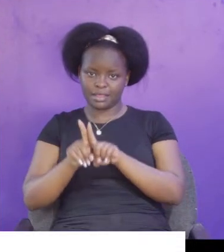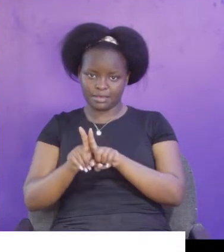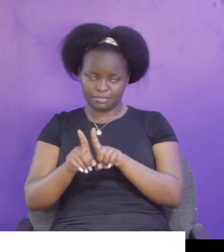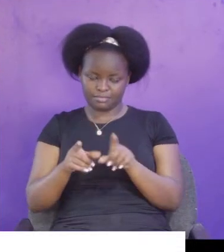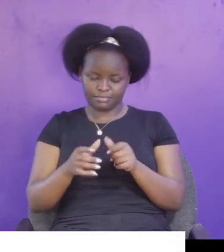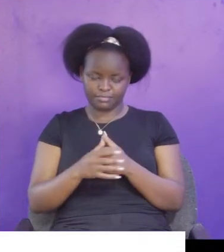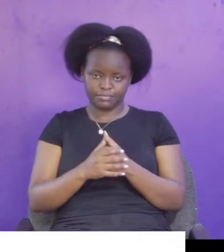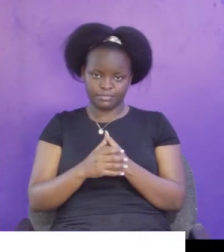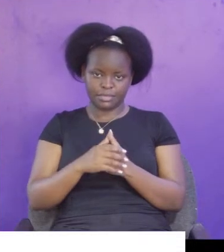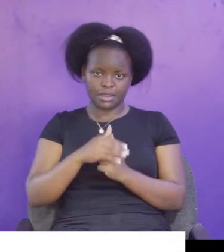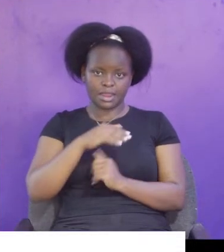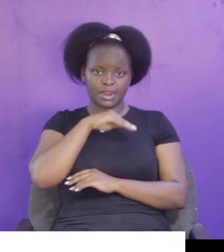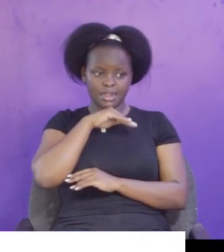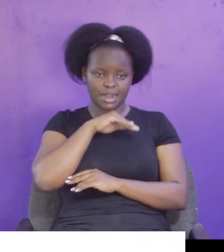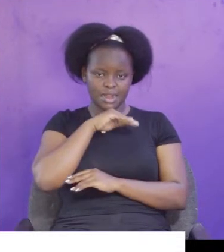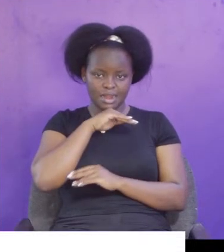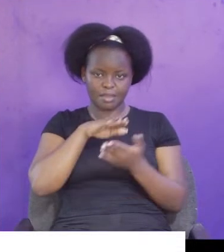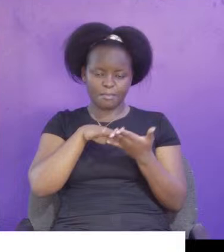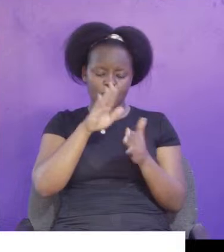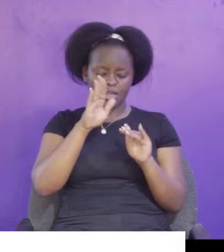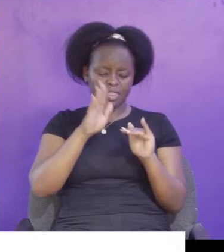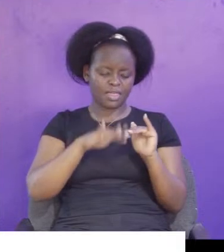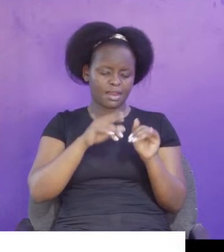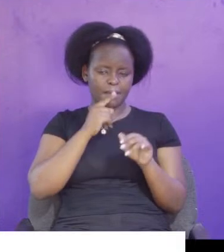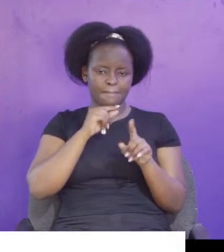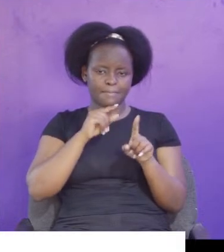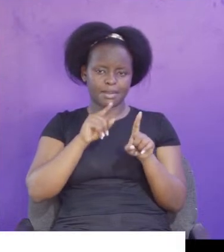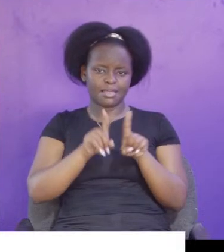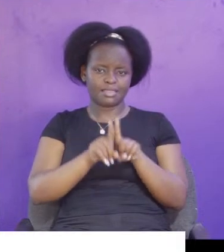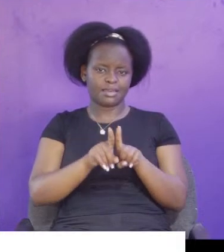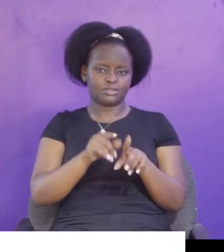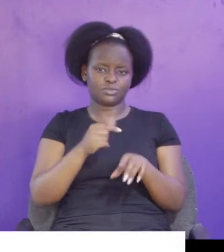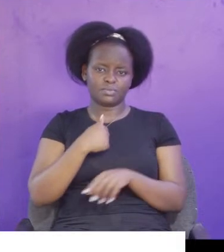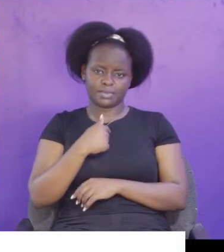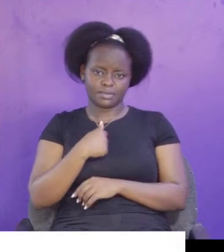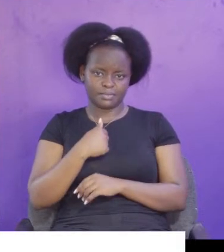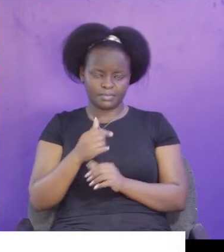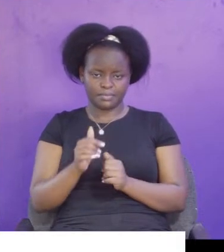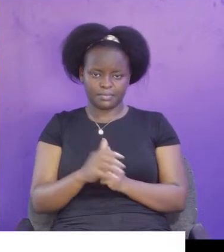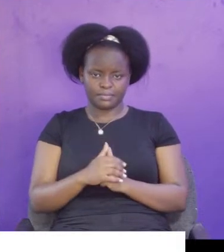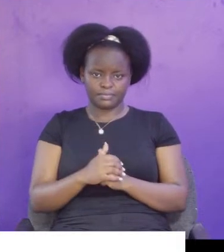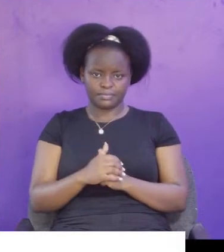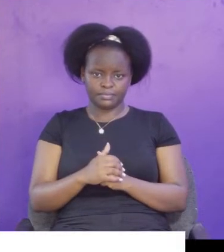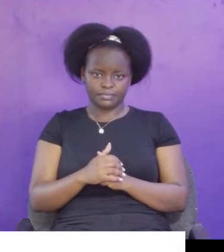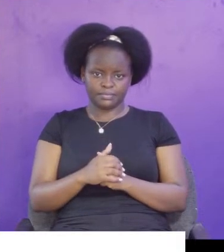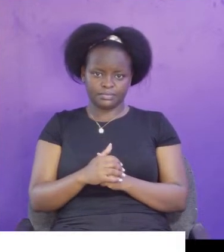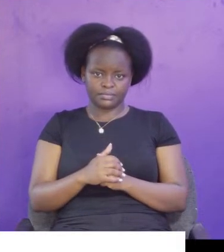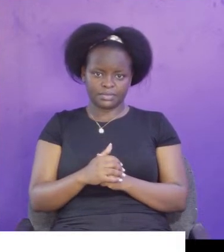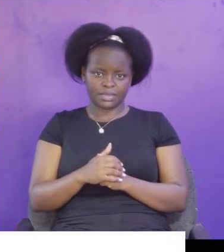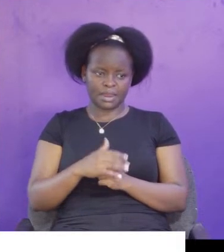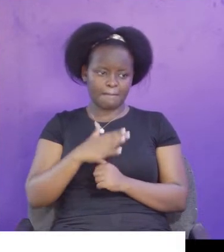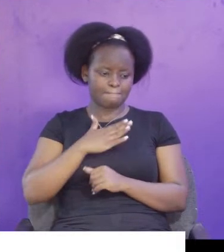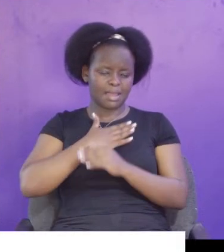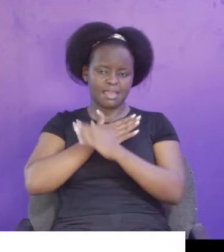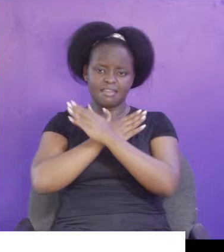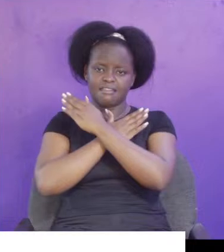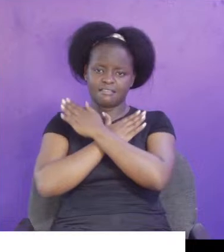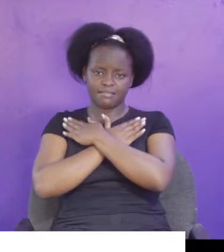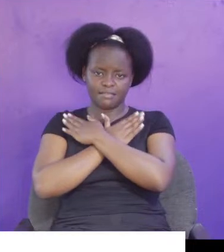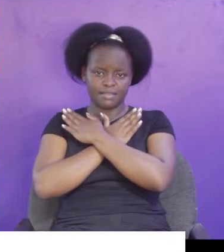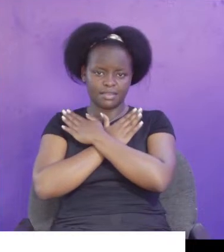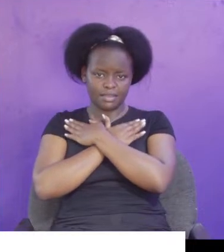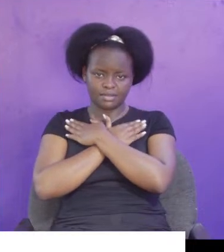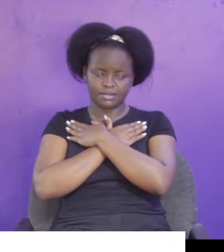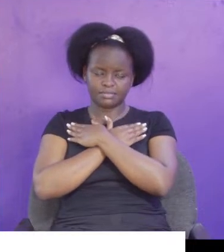Raila was more than a brother to me. He was my friend, he